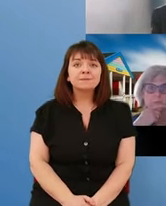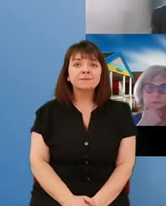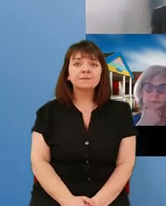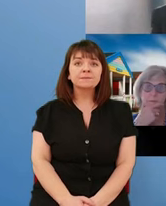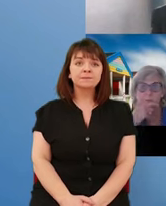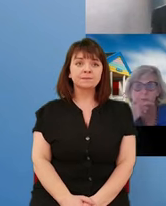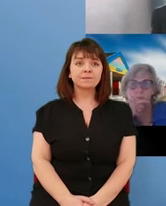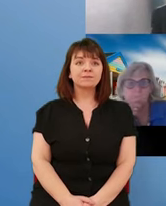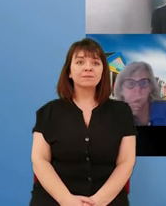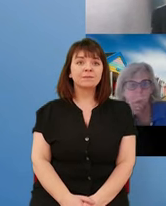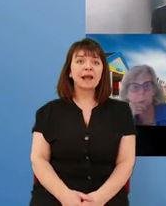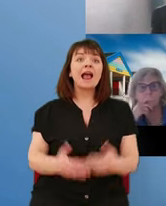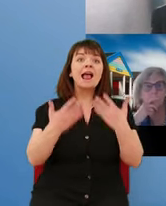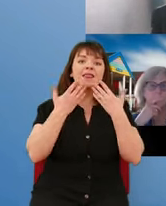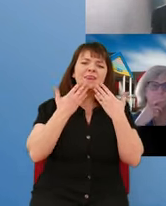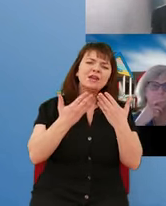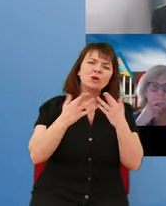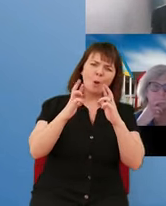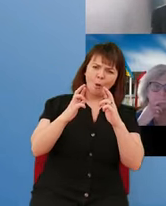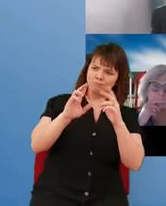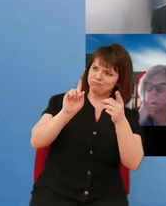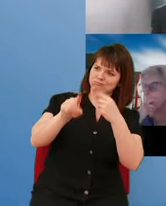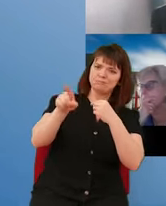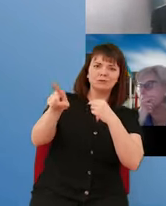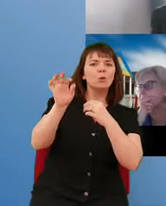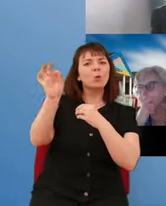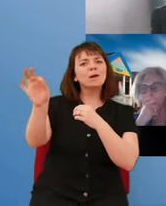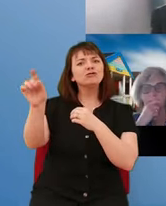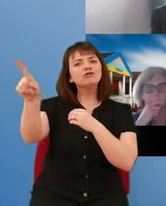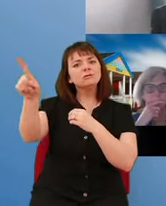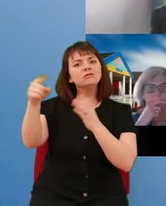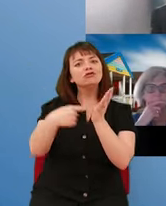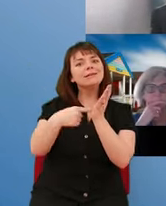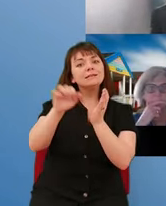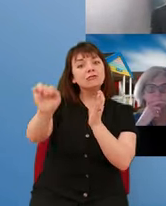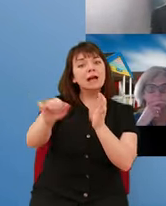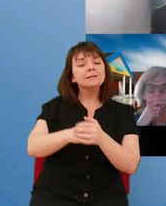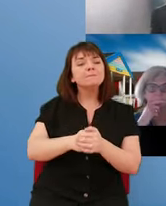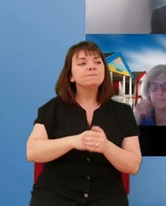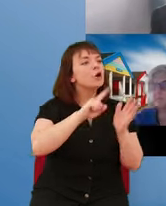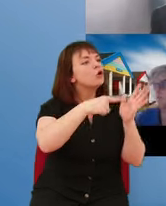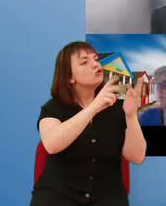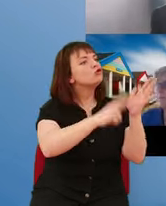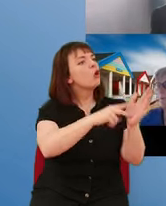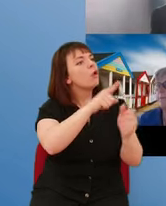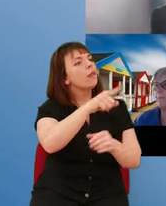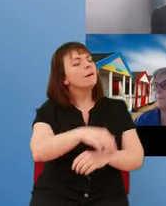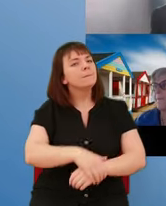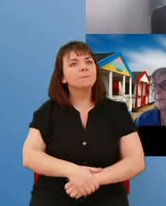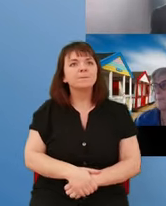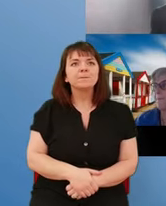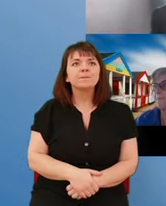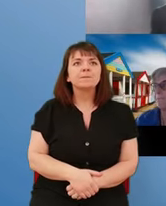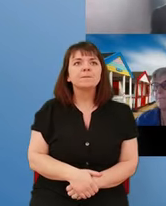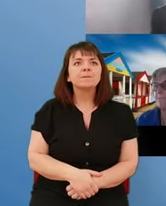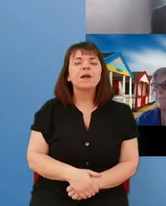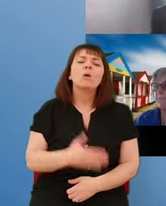John? Yeah, thank you. Just a couple of points. One was PC11, which was the interface risk. It's still down as very high